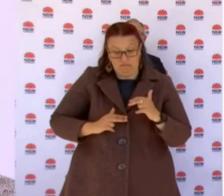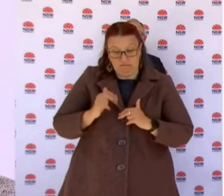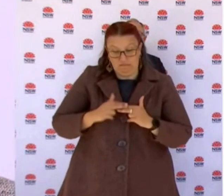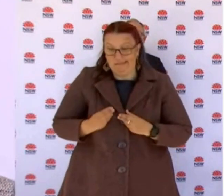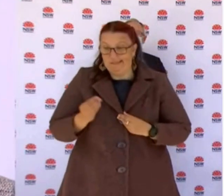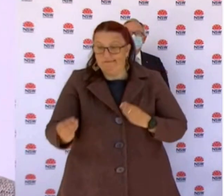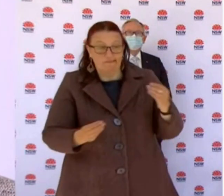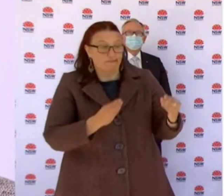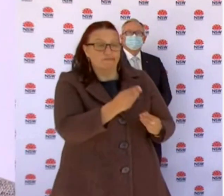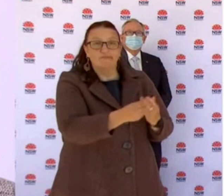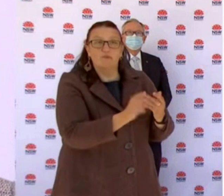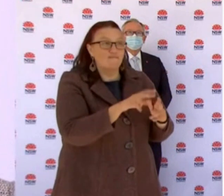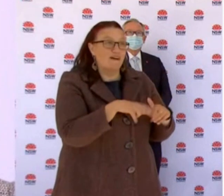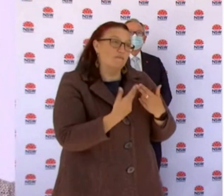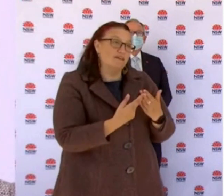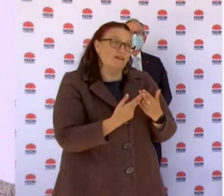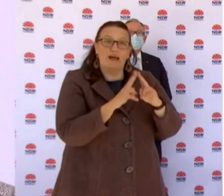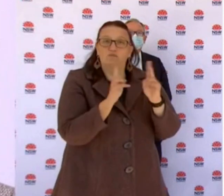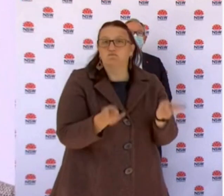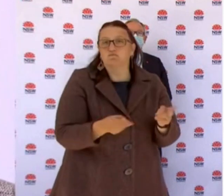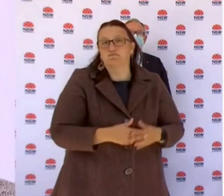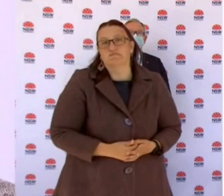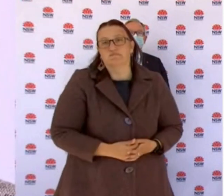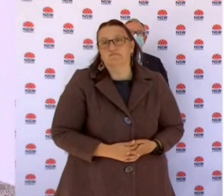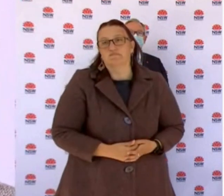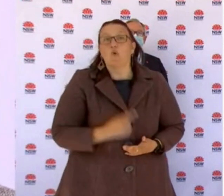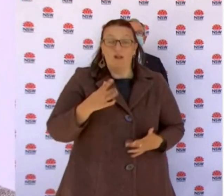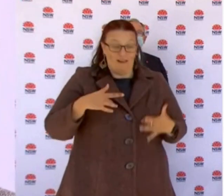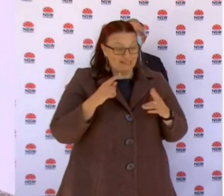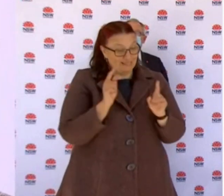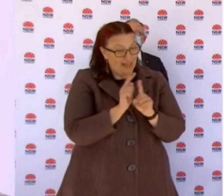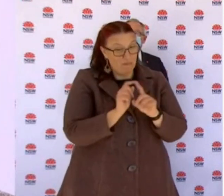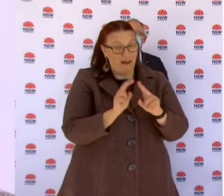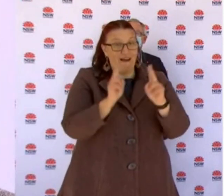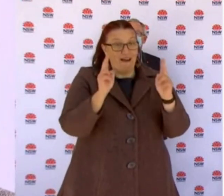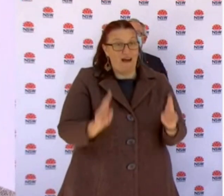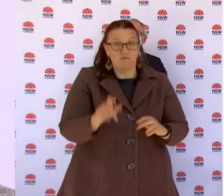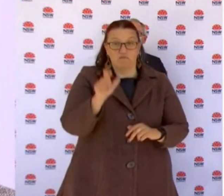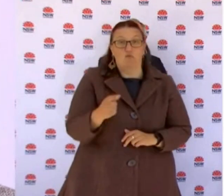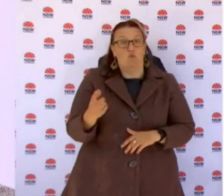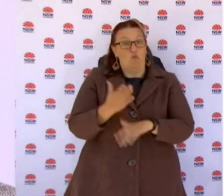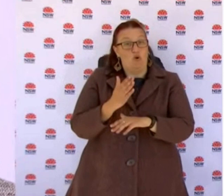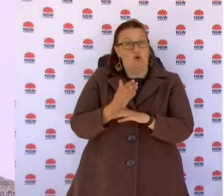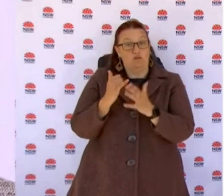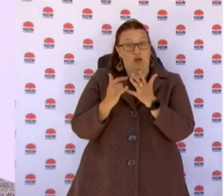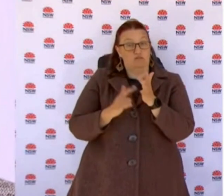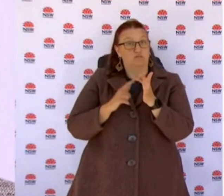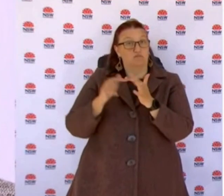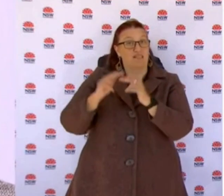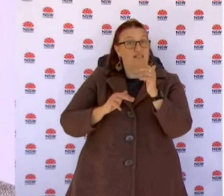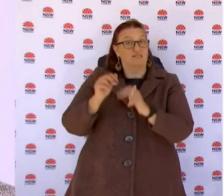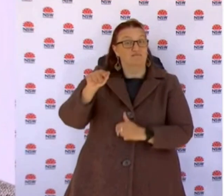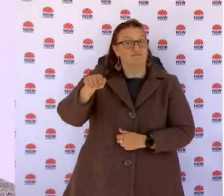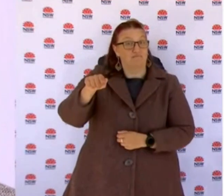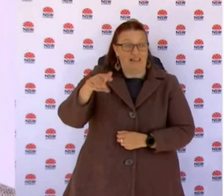household also isolate till we clear that the person who worked at the construction is negative. It